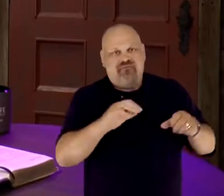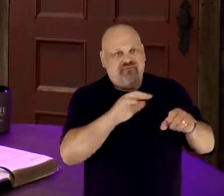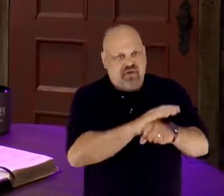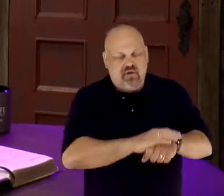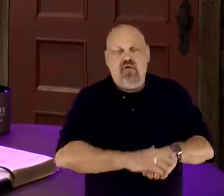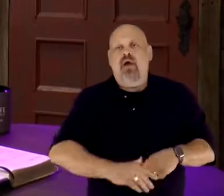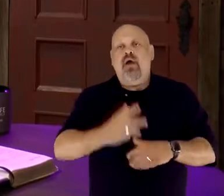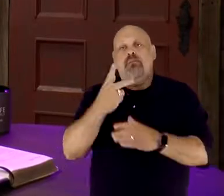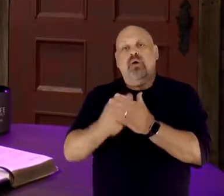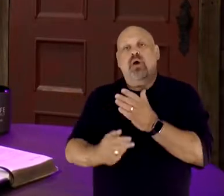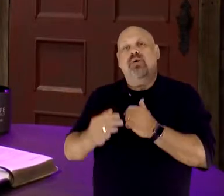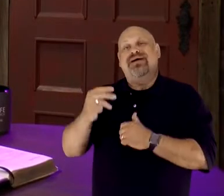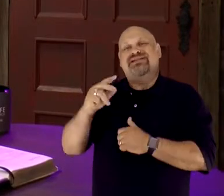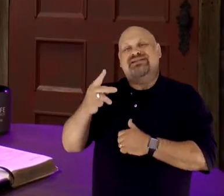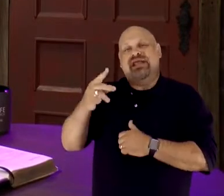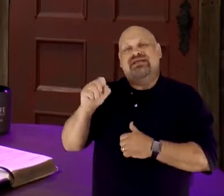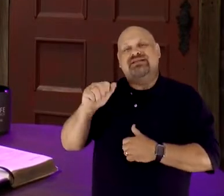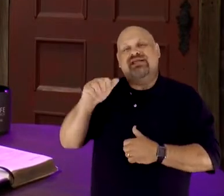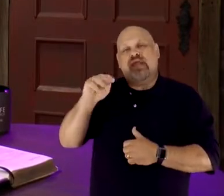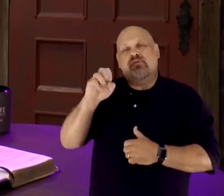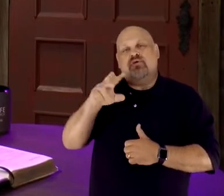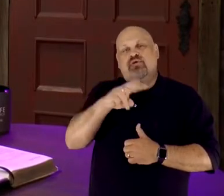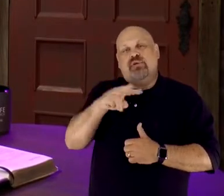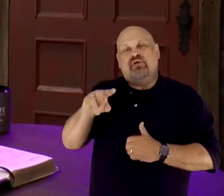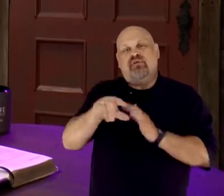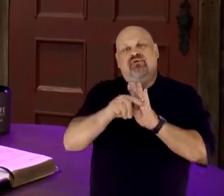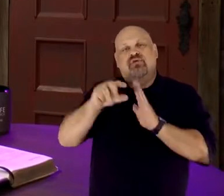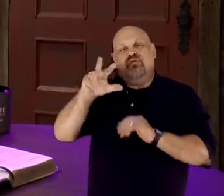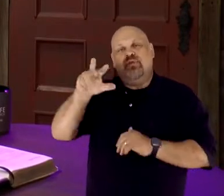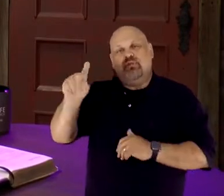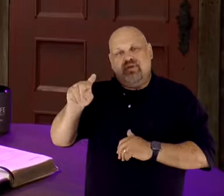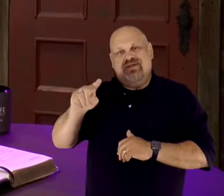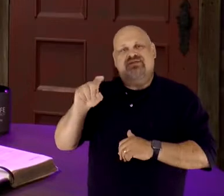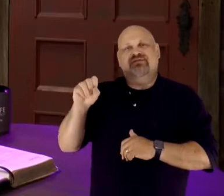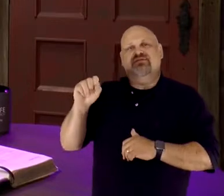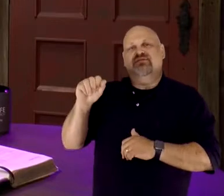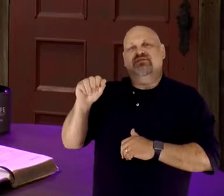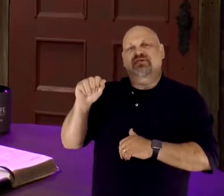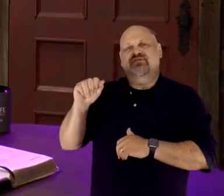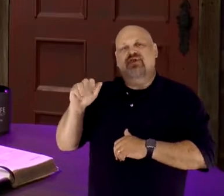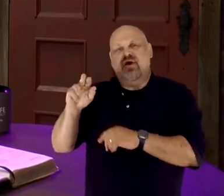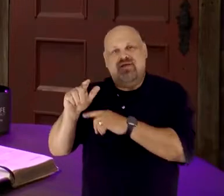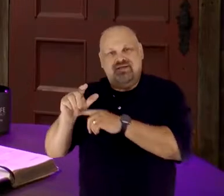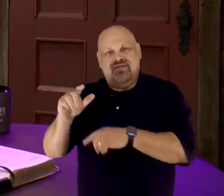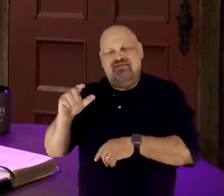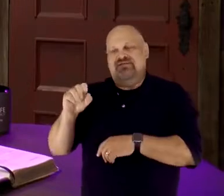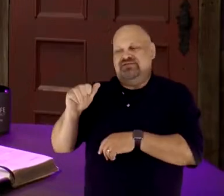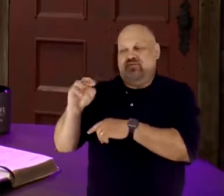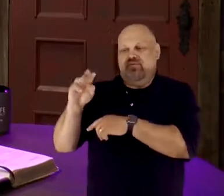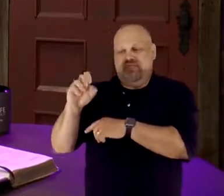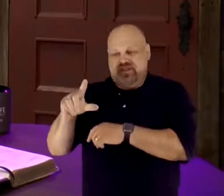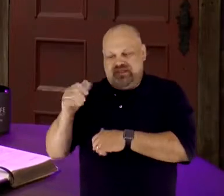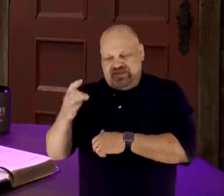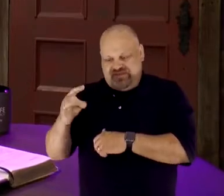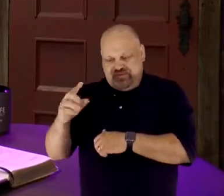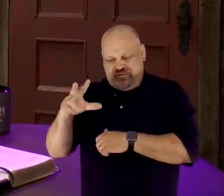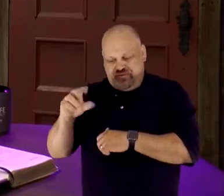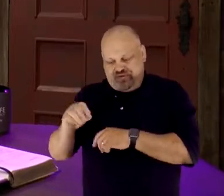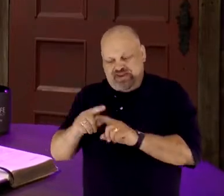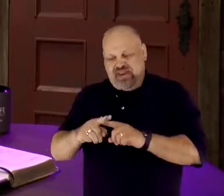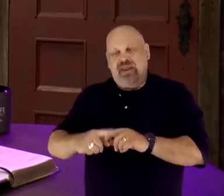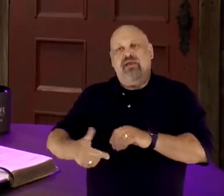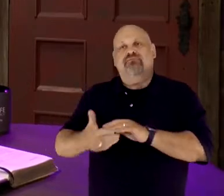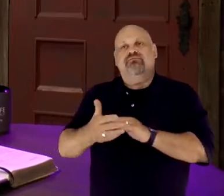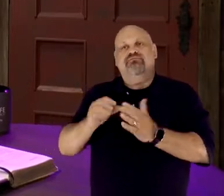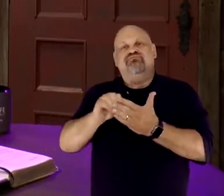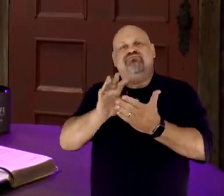Both 2 Samuel 22:31 and Psalm 18:30 record the lyrics of David, who praised the Lord for delivering him from his